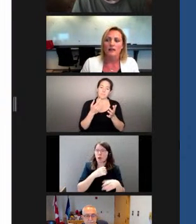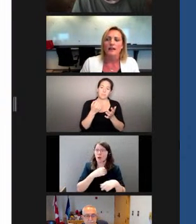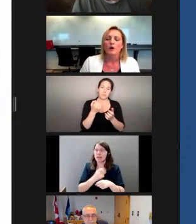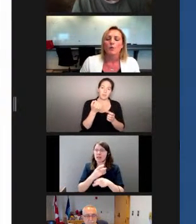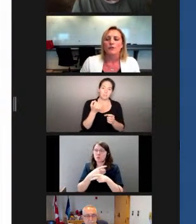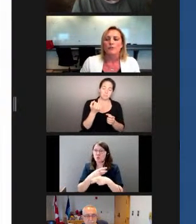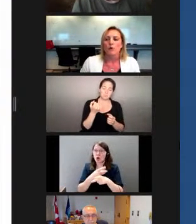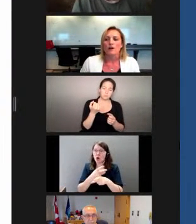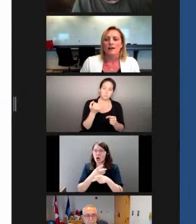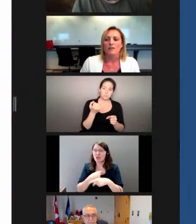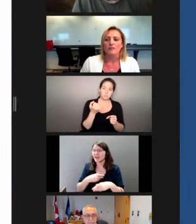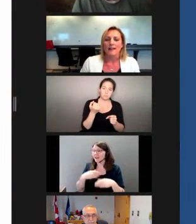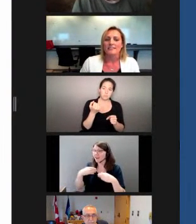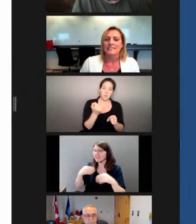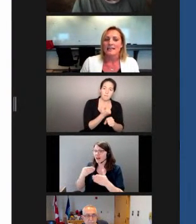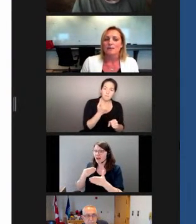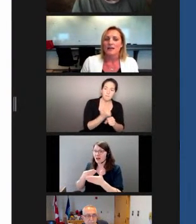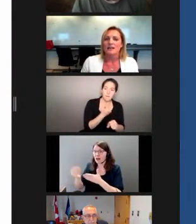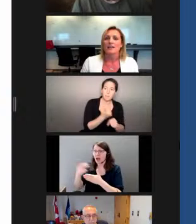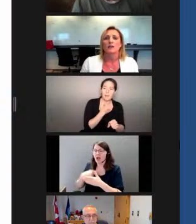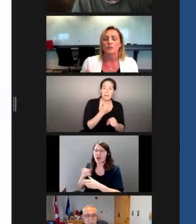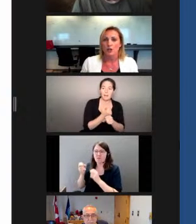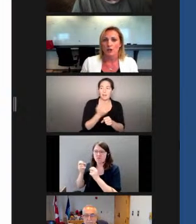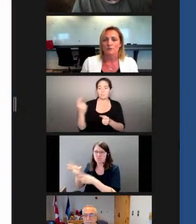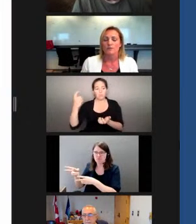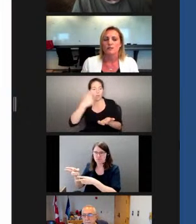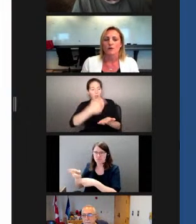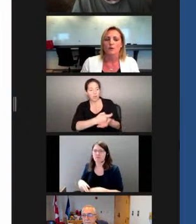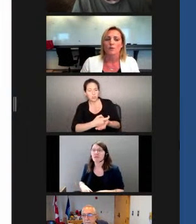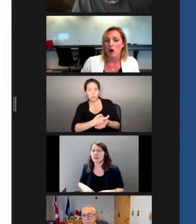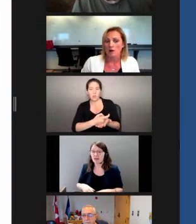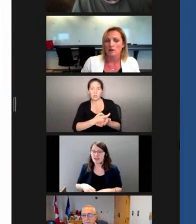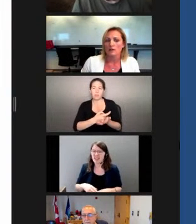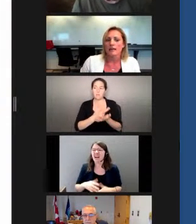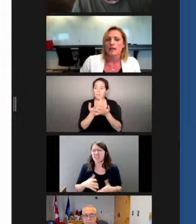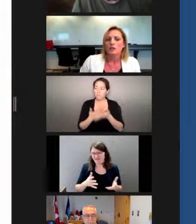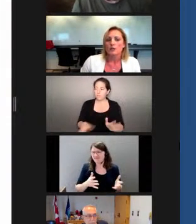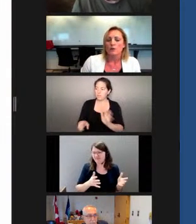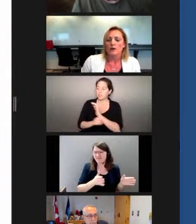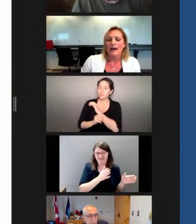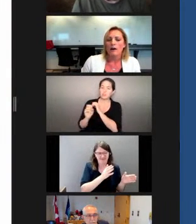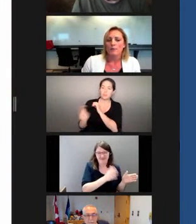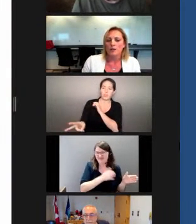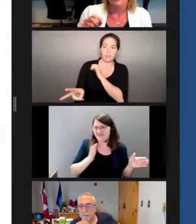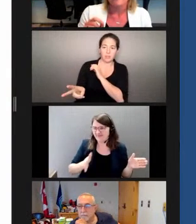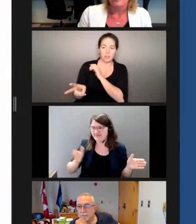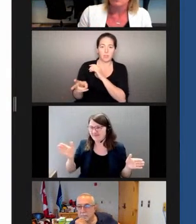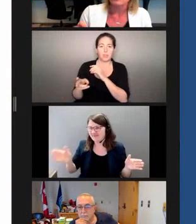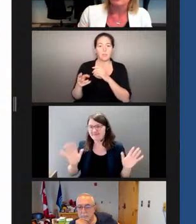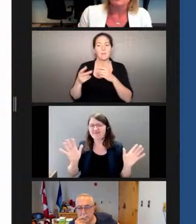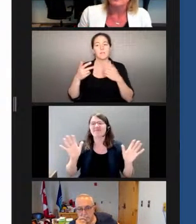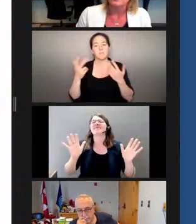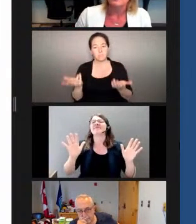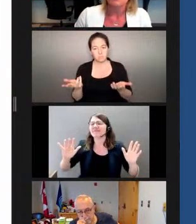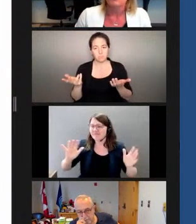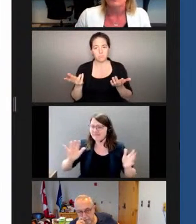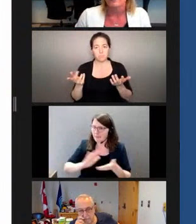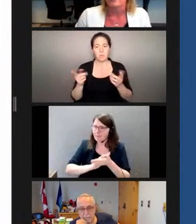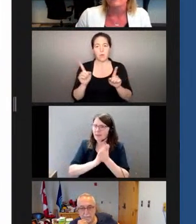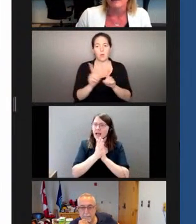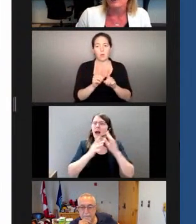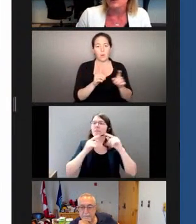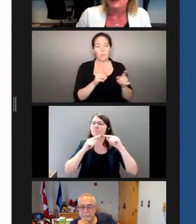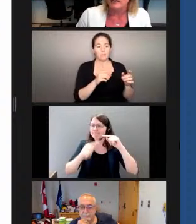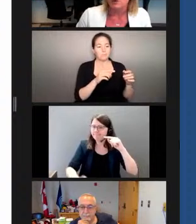landfill, with more of a take, make, and return model. So helping create that closed loop system